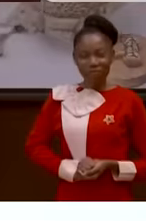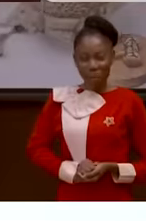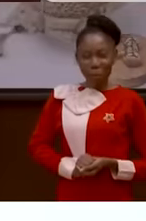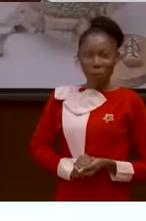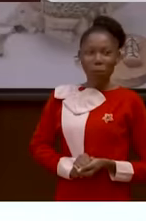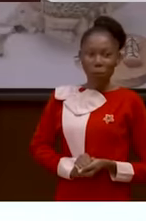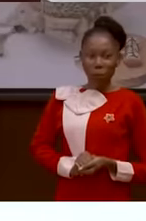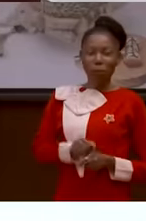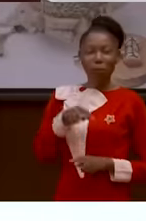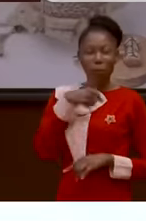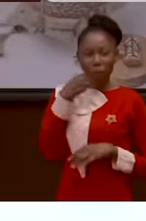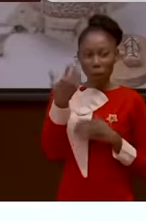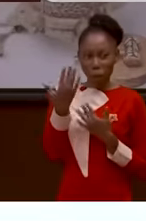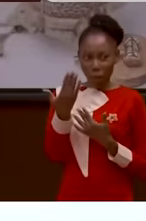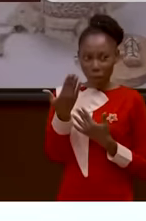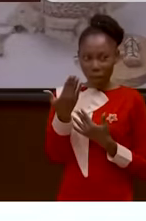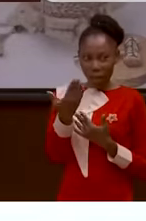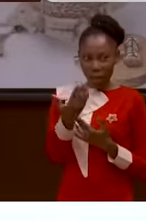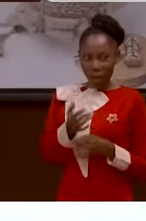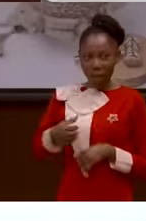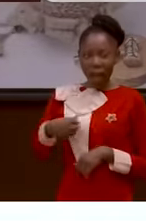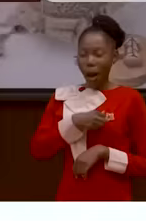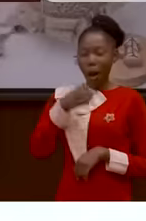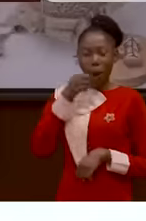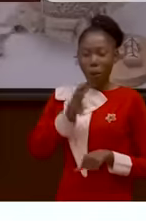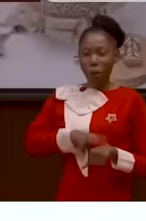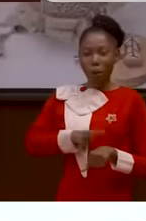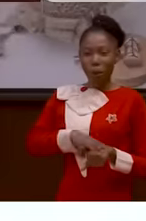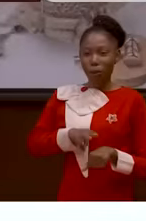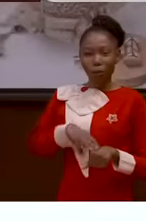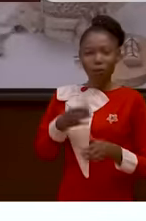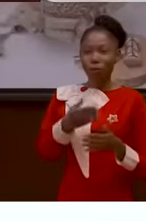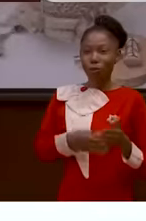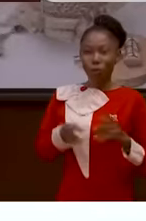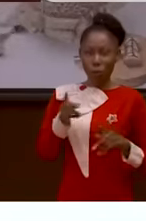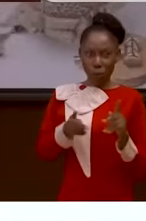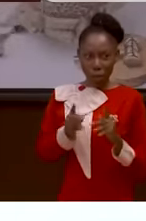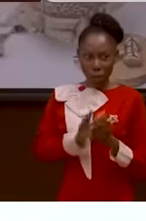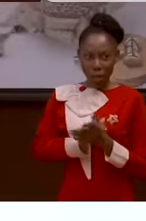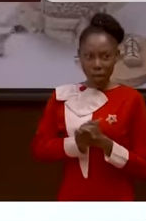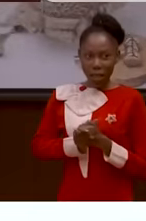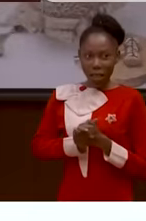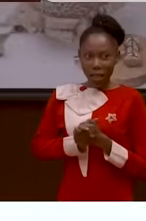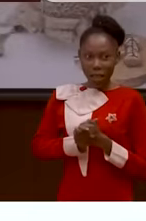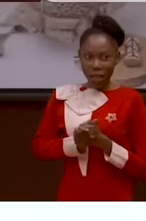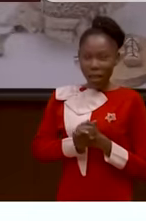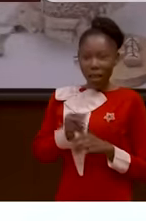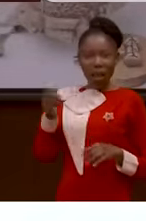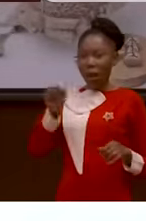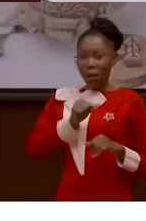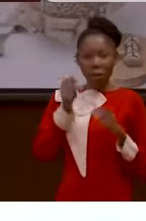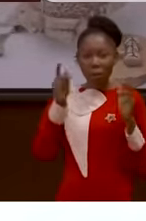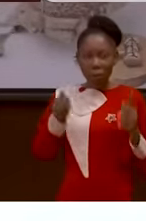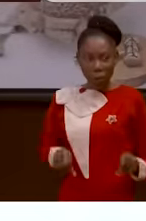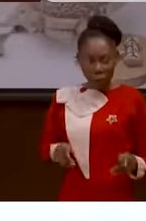Order! I'm going to see. No, wait. I always caution on certain things. Anybody Sorry, can... Ma'am. No, wait, no. Anybody can come